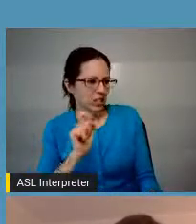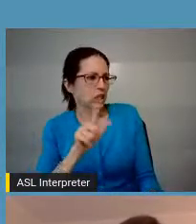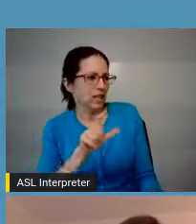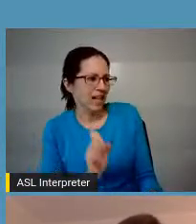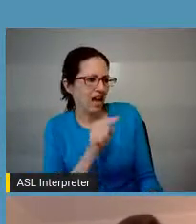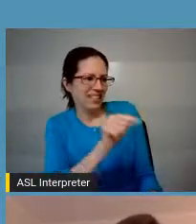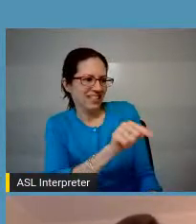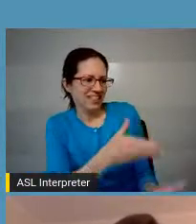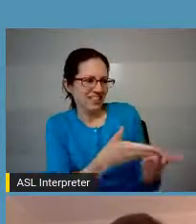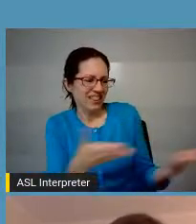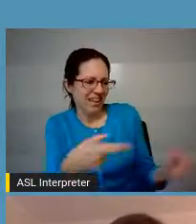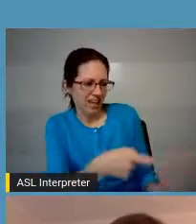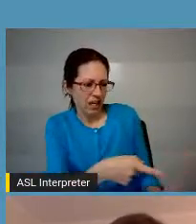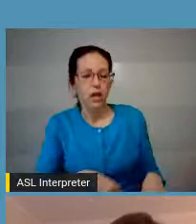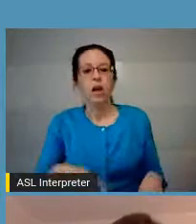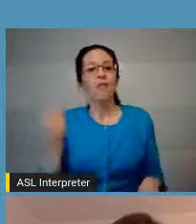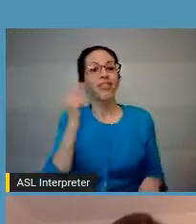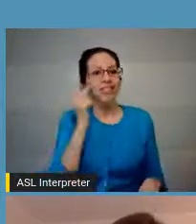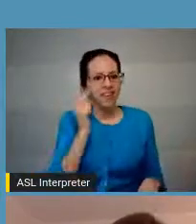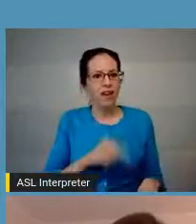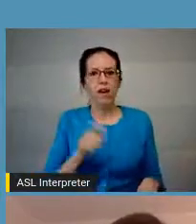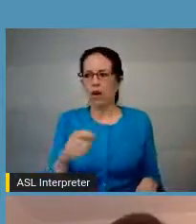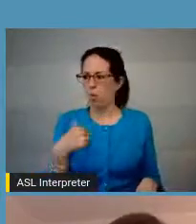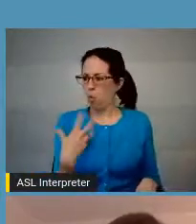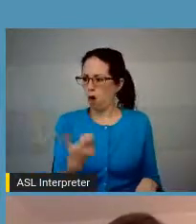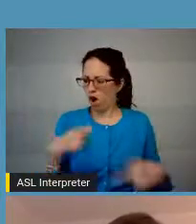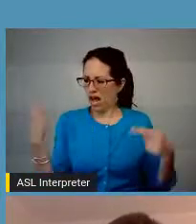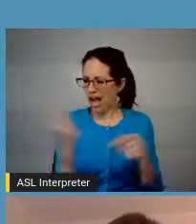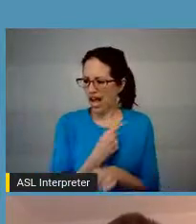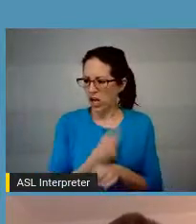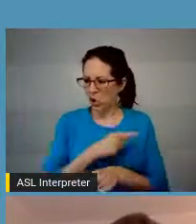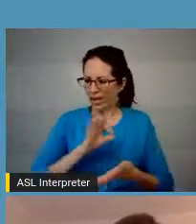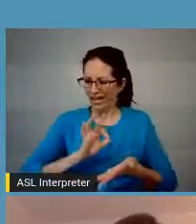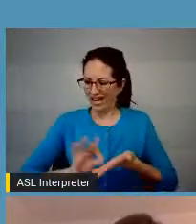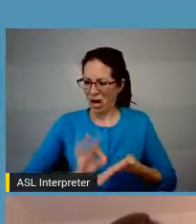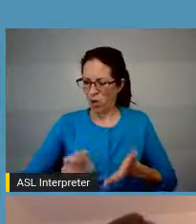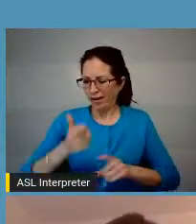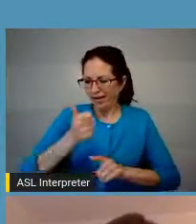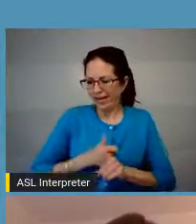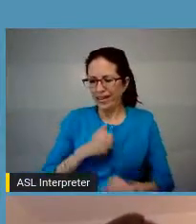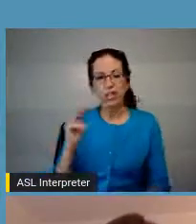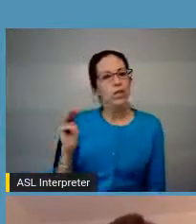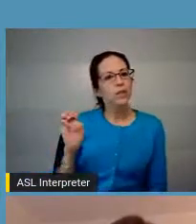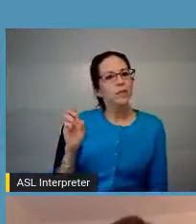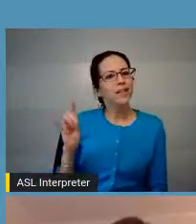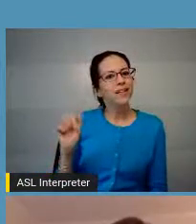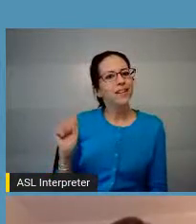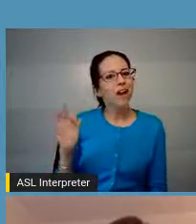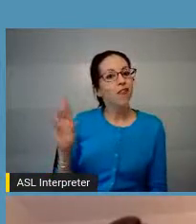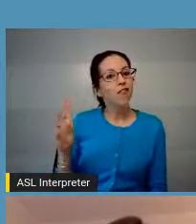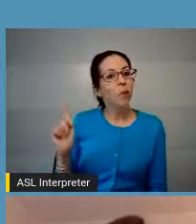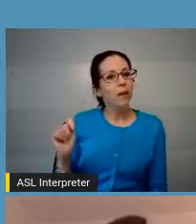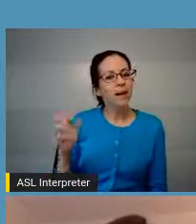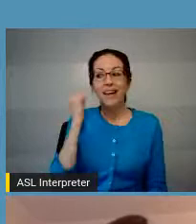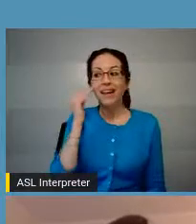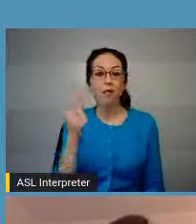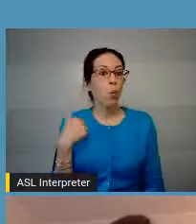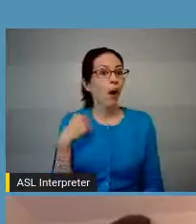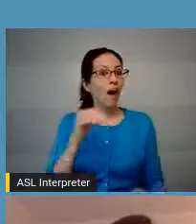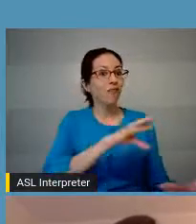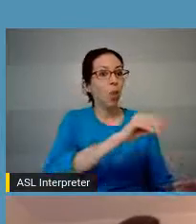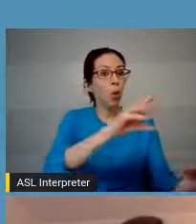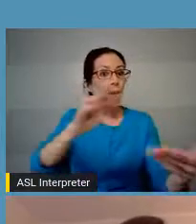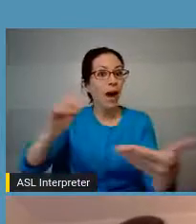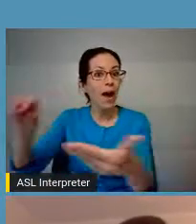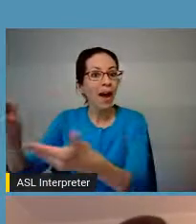at this point, you want an accurate count of each media format. So if you have a photographic collection, you want to know how